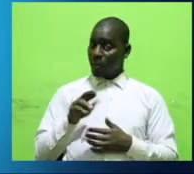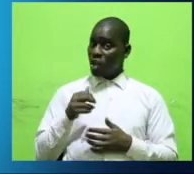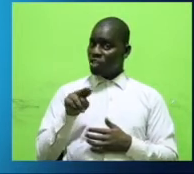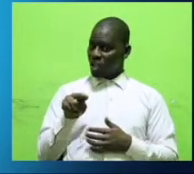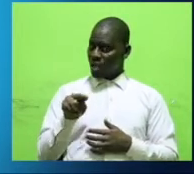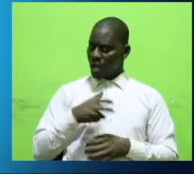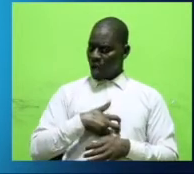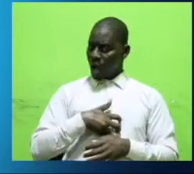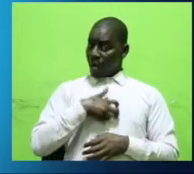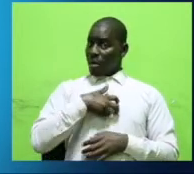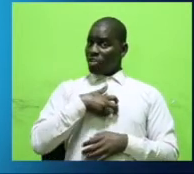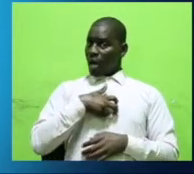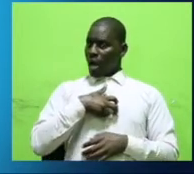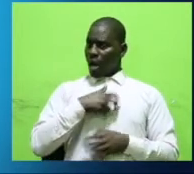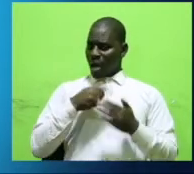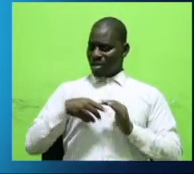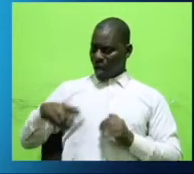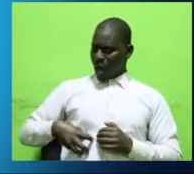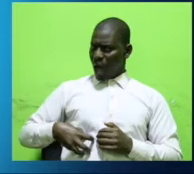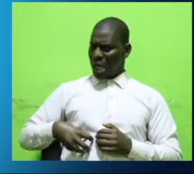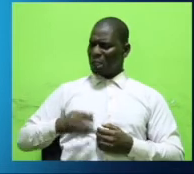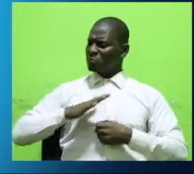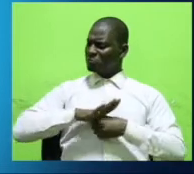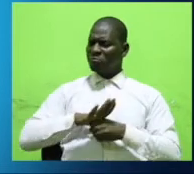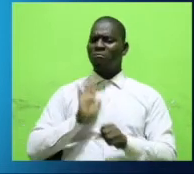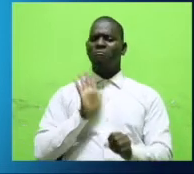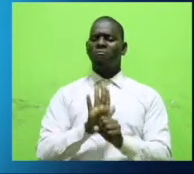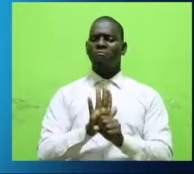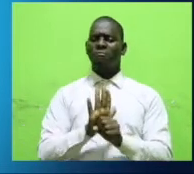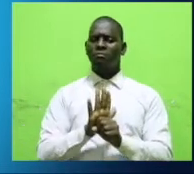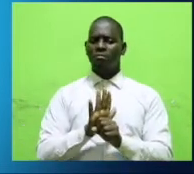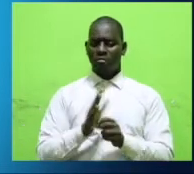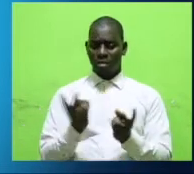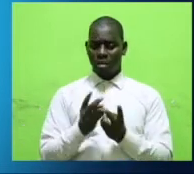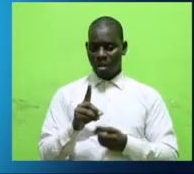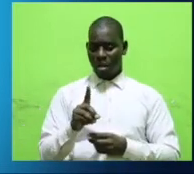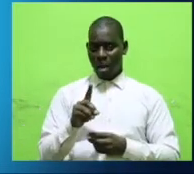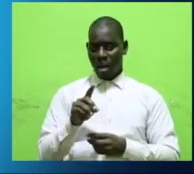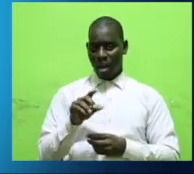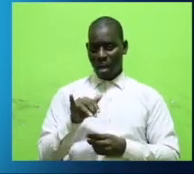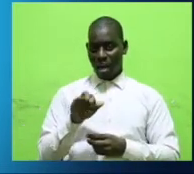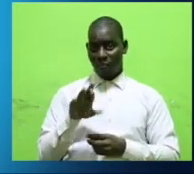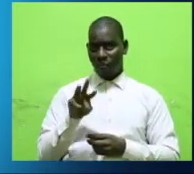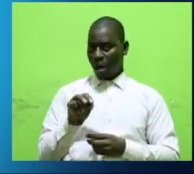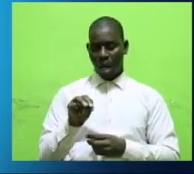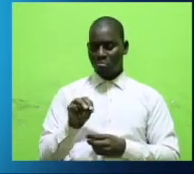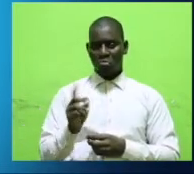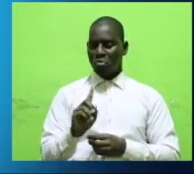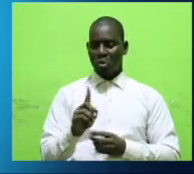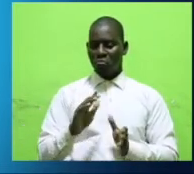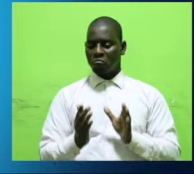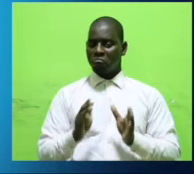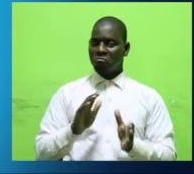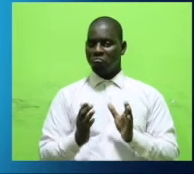Expiration. The pressure in lungs is increased and the air is pushed out. The diaphragm becomes